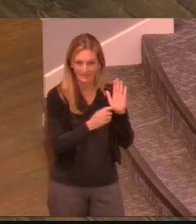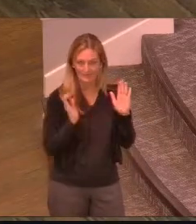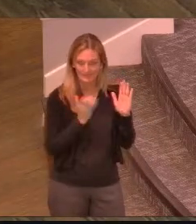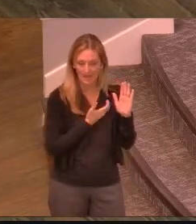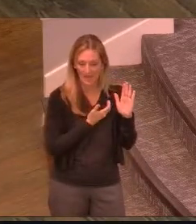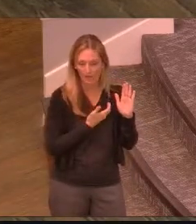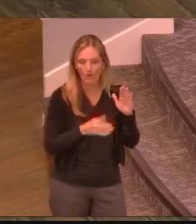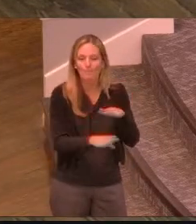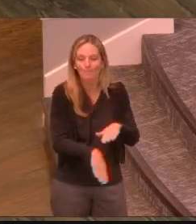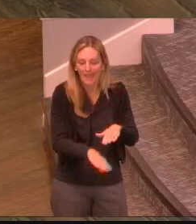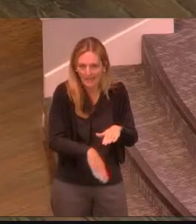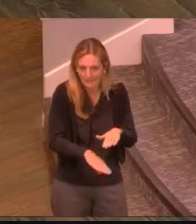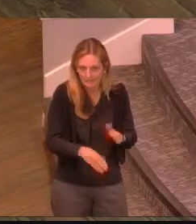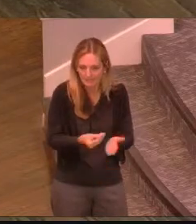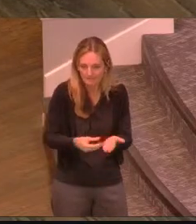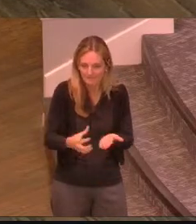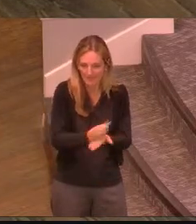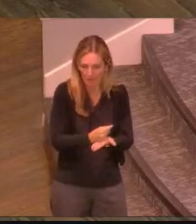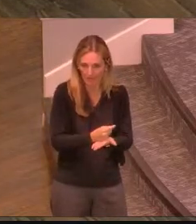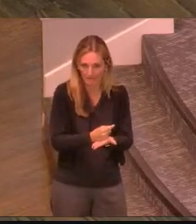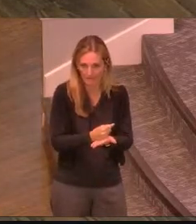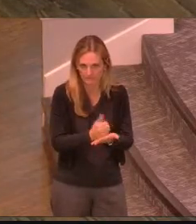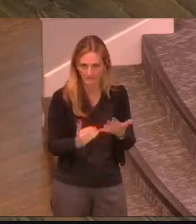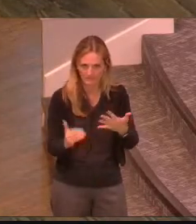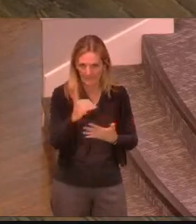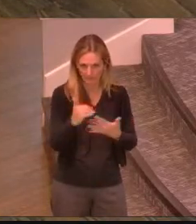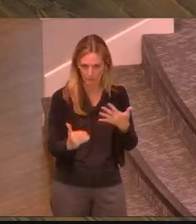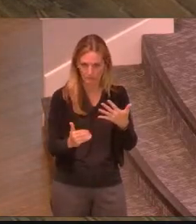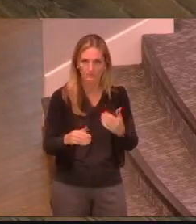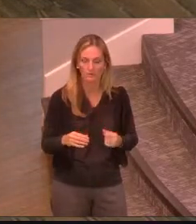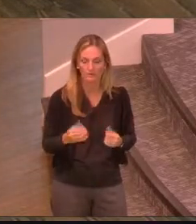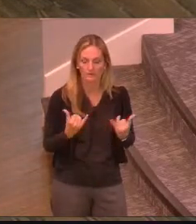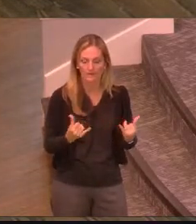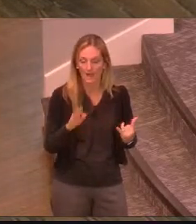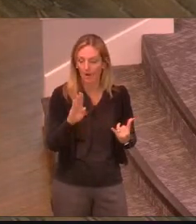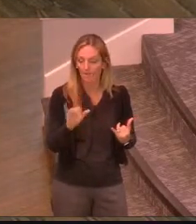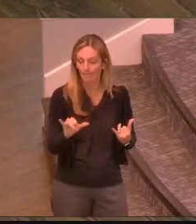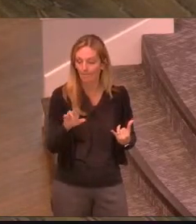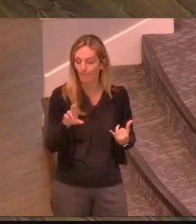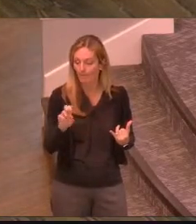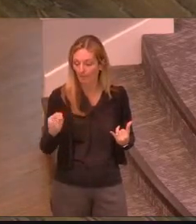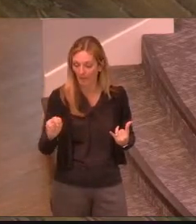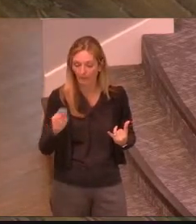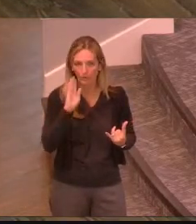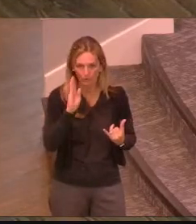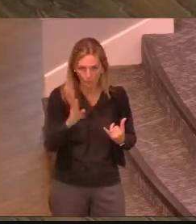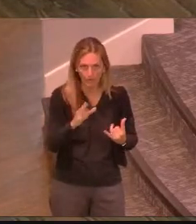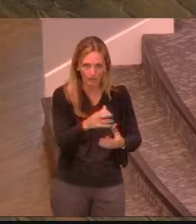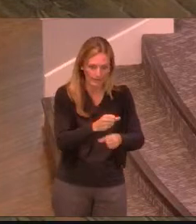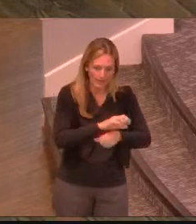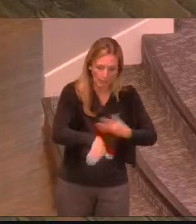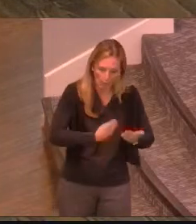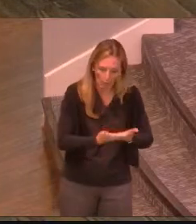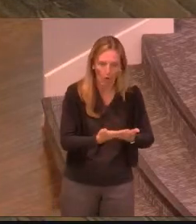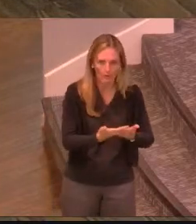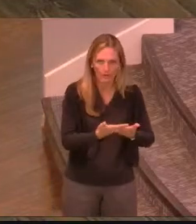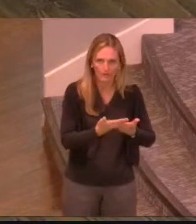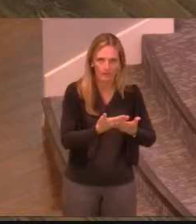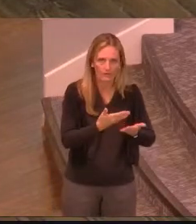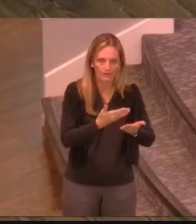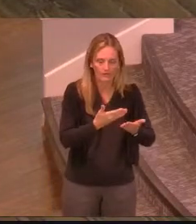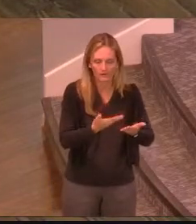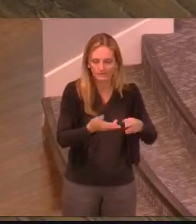salary schedules. Byron will run these numbers. He'll look at the cost of